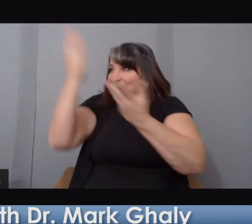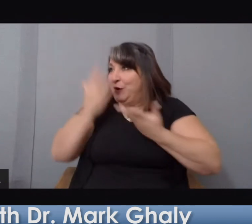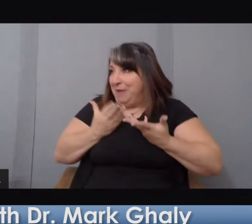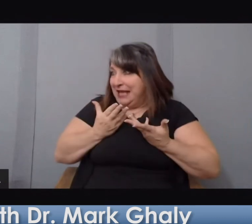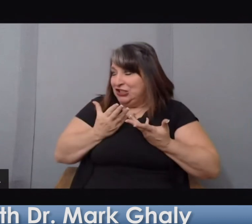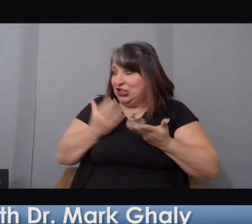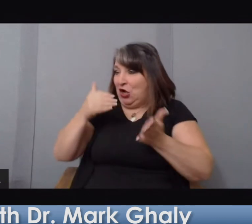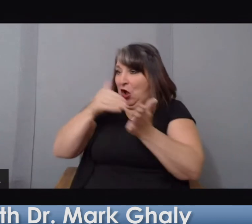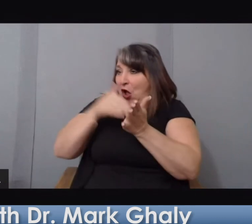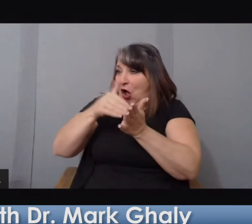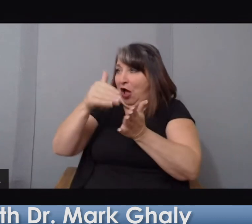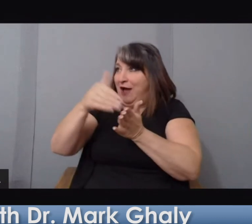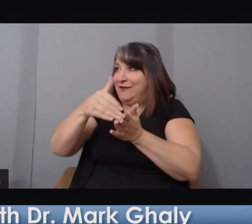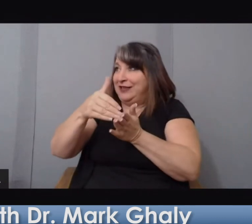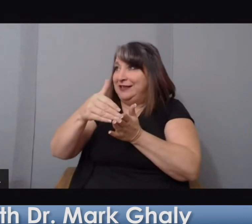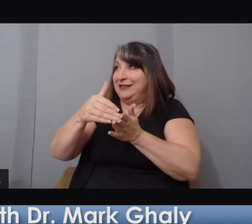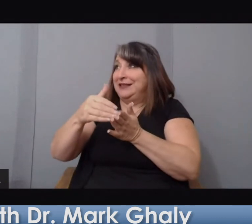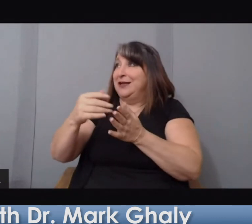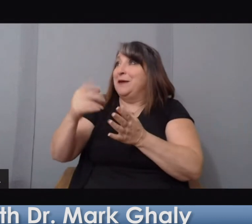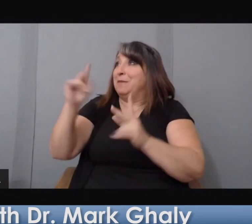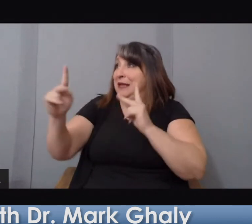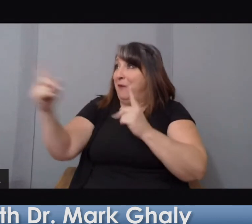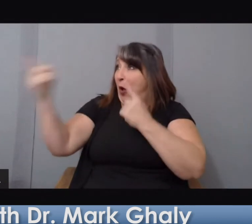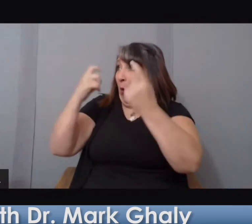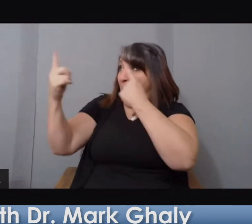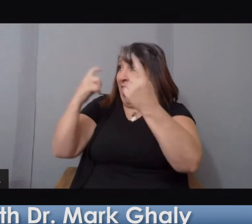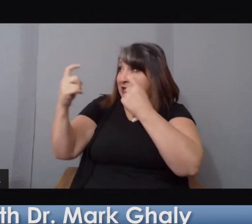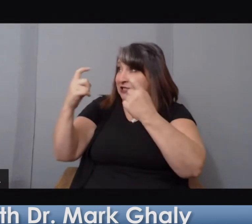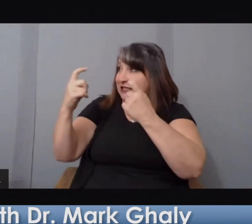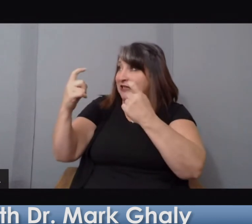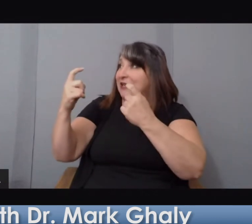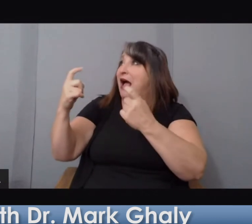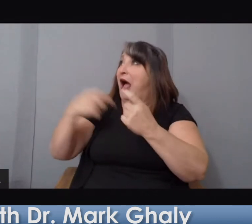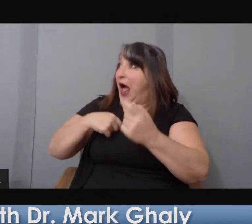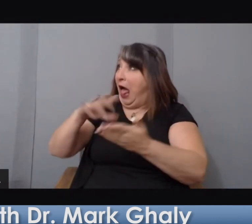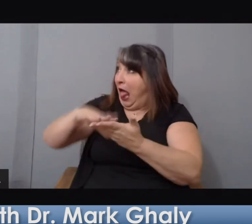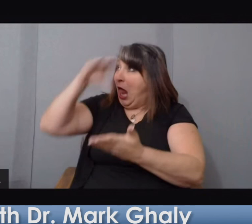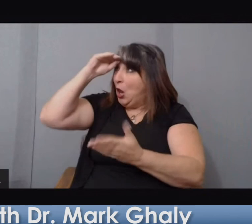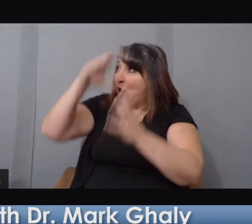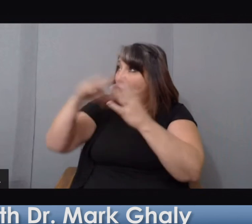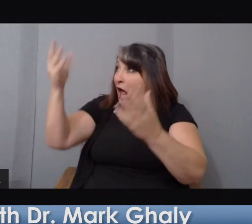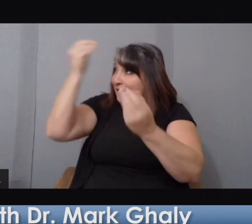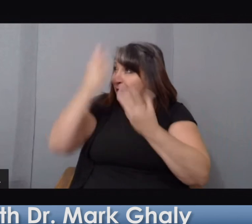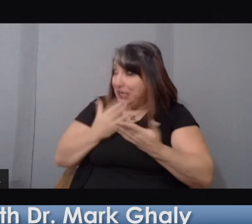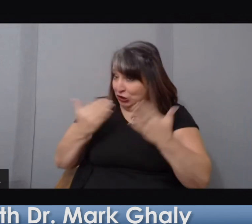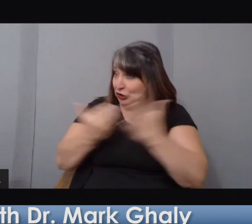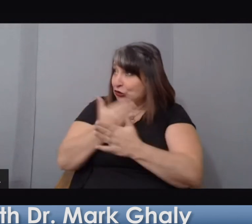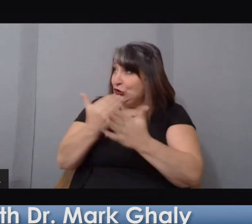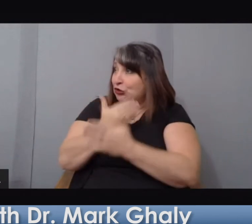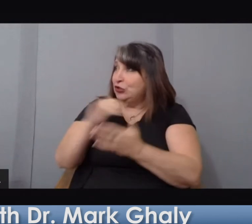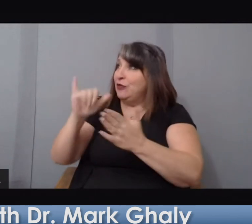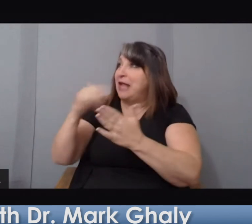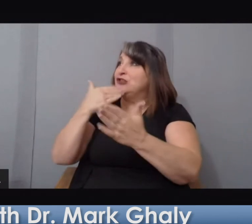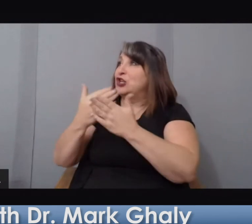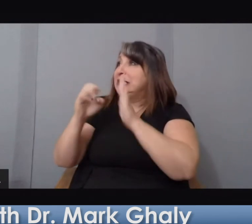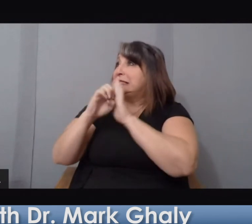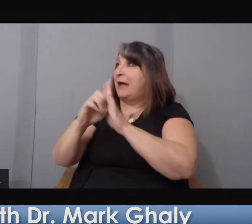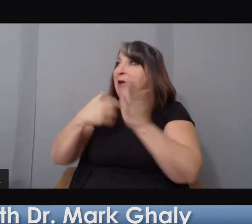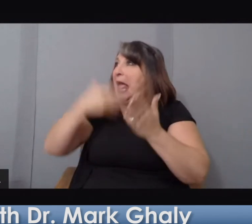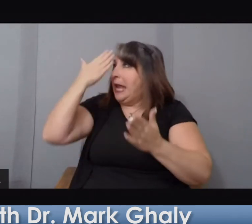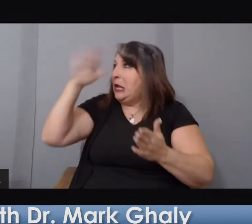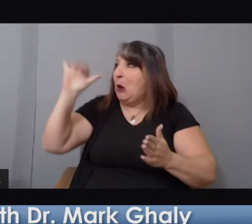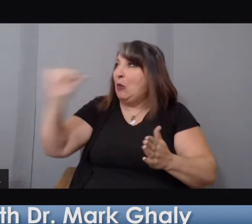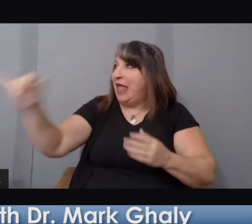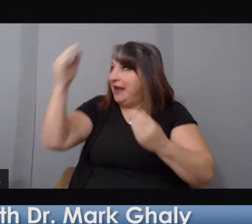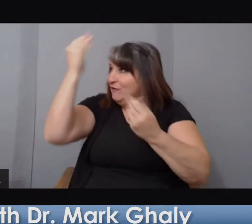Often the questions that I'm asked are informational for me, and this is a good example of that. I think what we